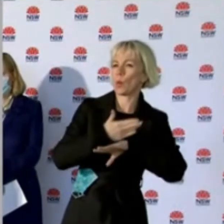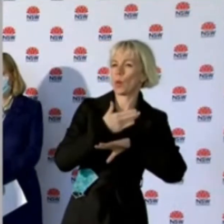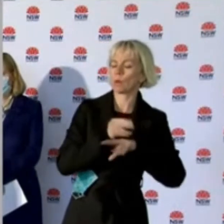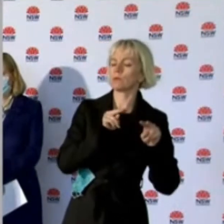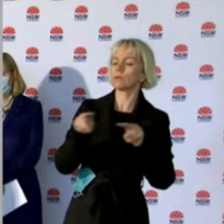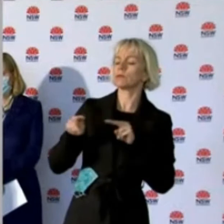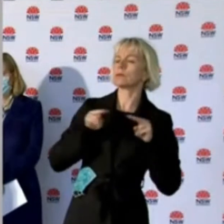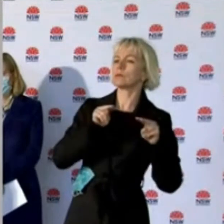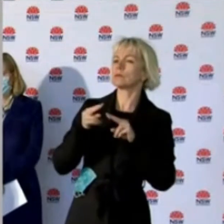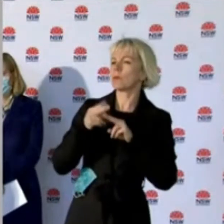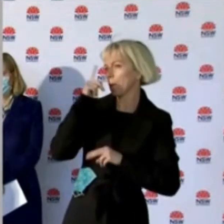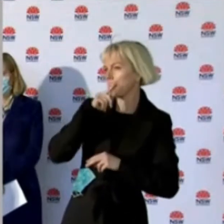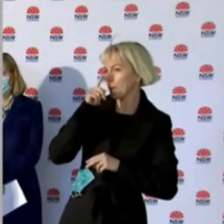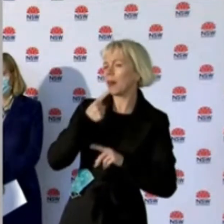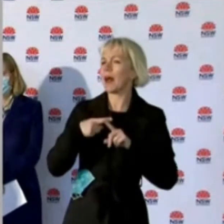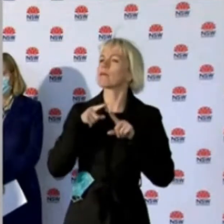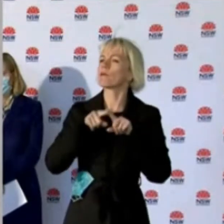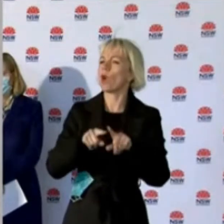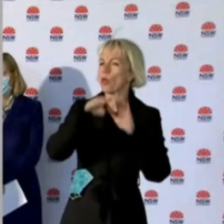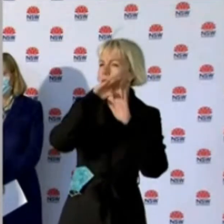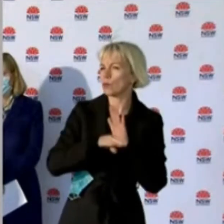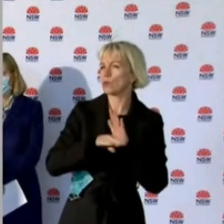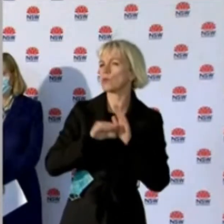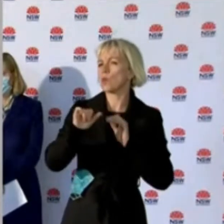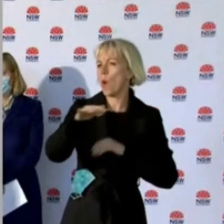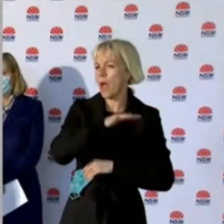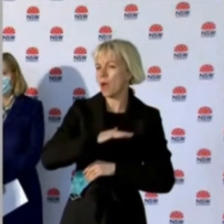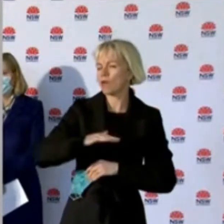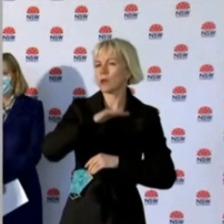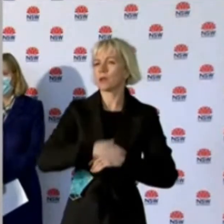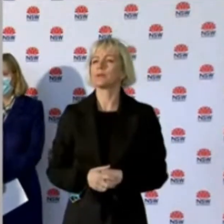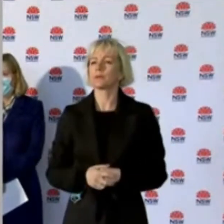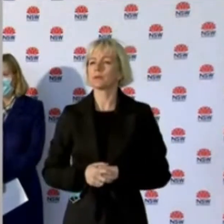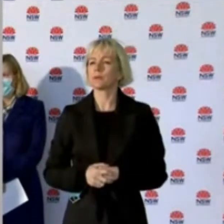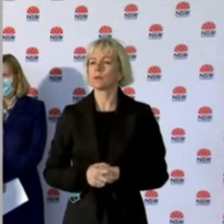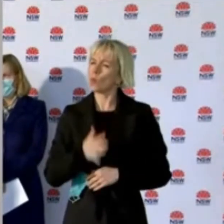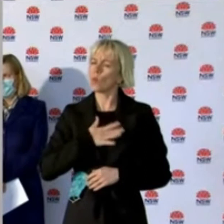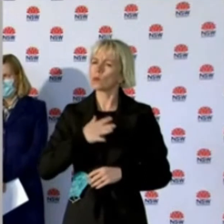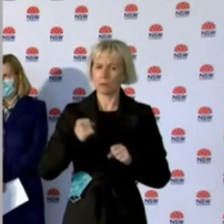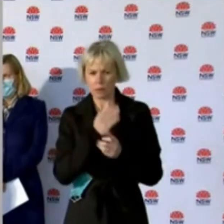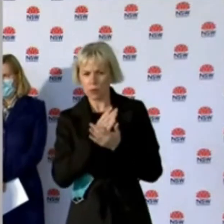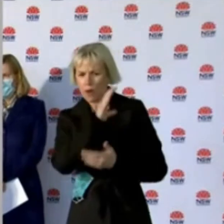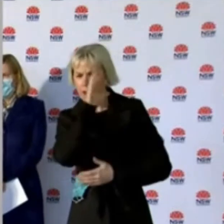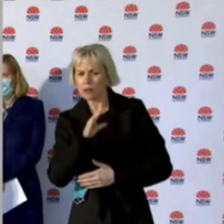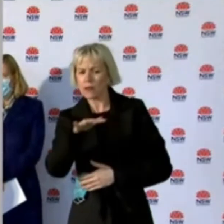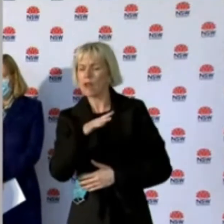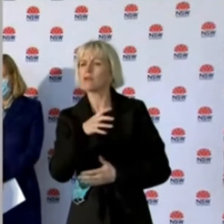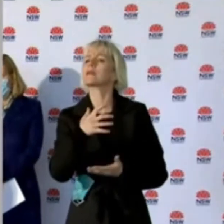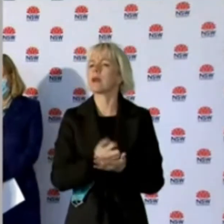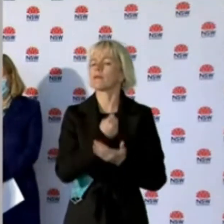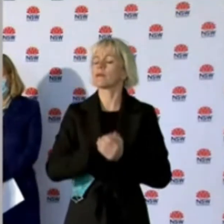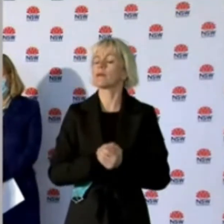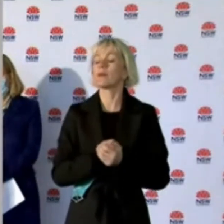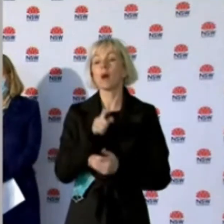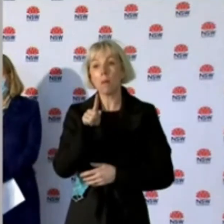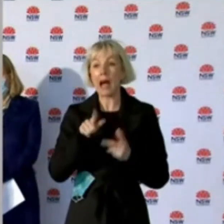been put in place by the government has really helped secure and keep our region safe. But we will have to put in place further restrictions if